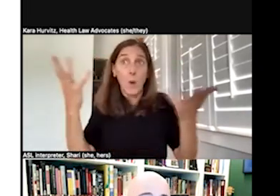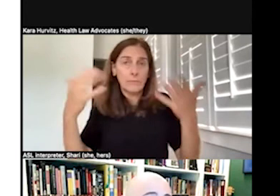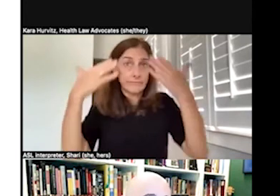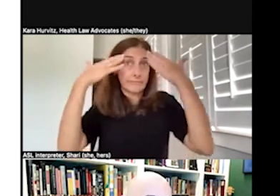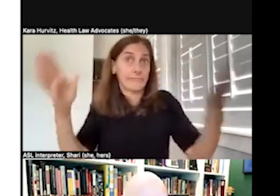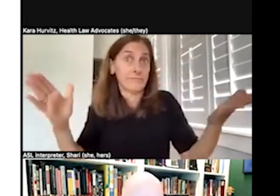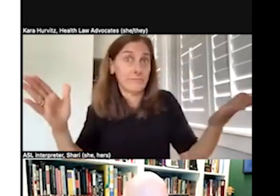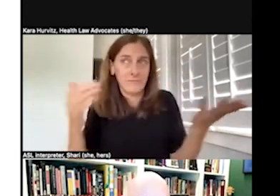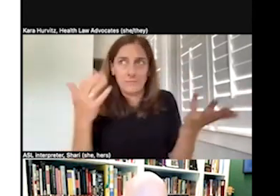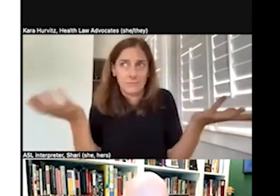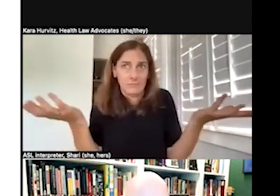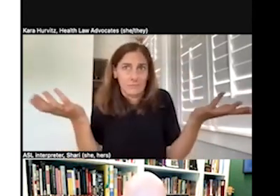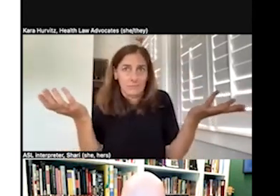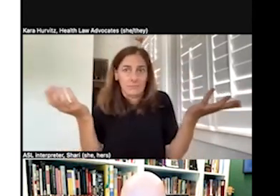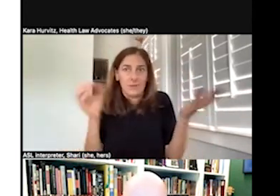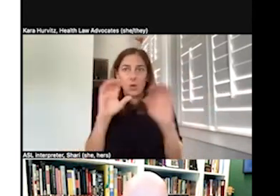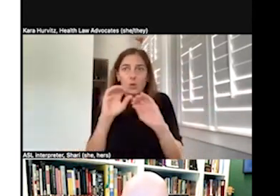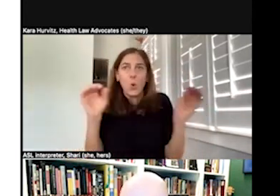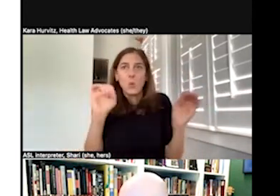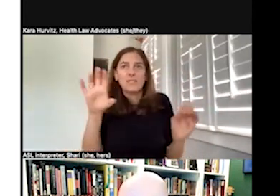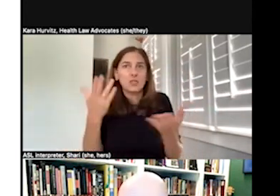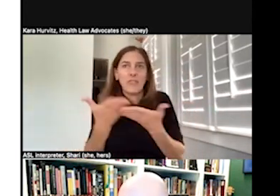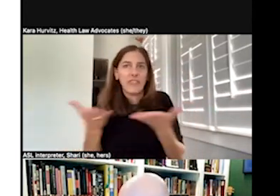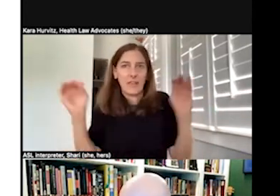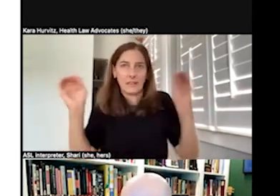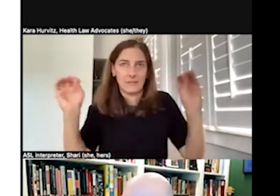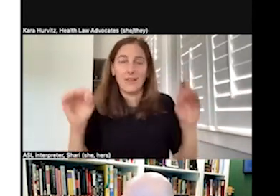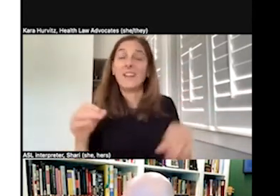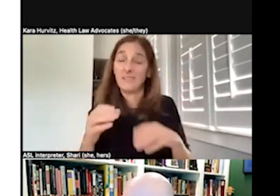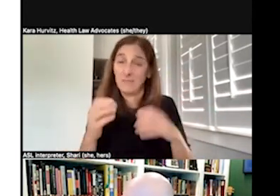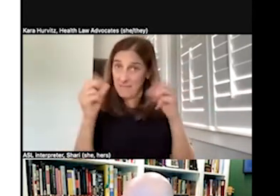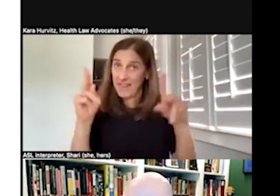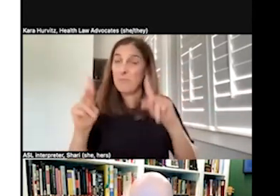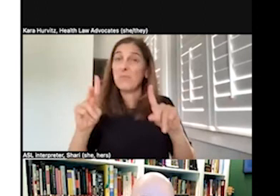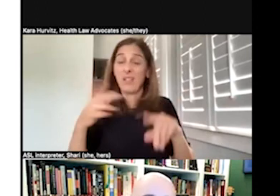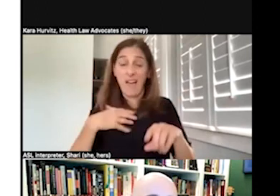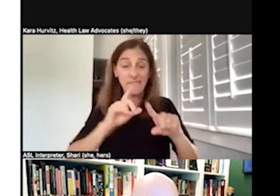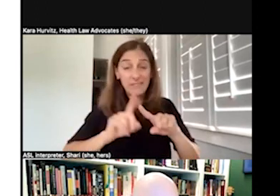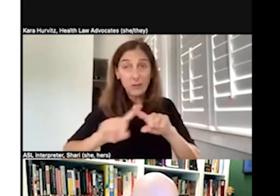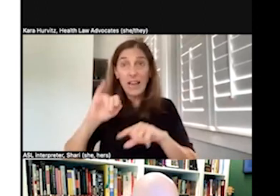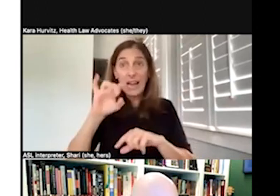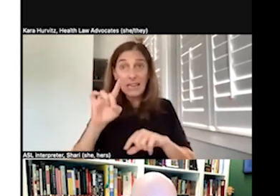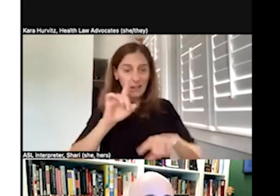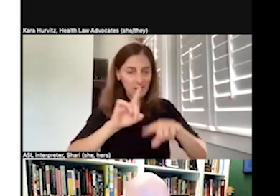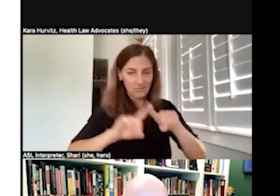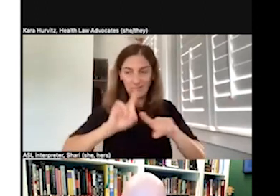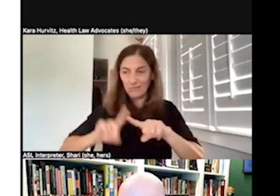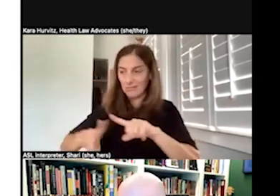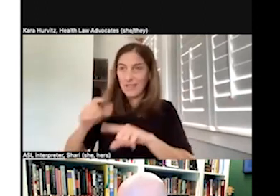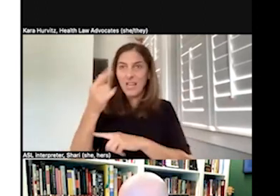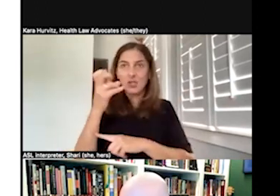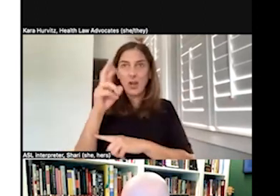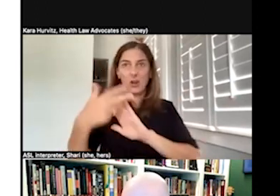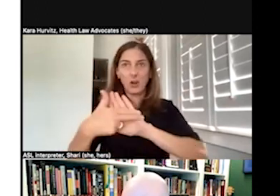situations like my own where we have multiple gender markers on multiple forms of ID. And for that reason, that kind of uniformity that we would seek